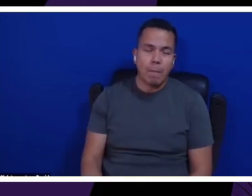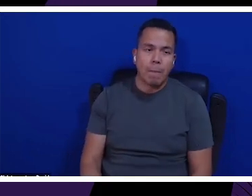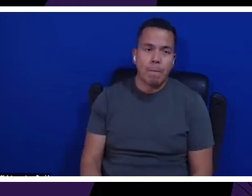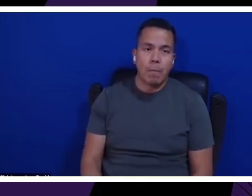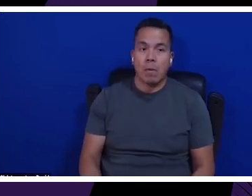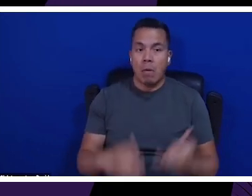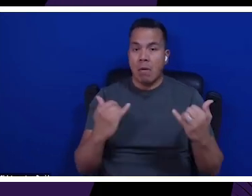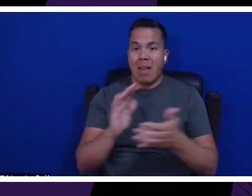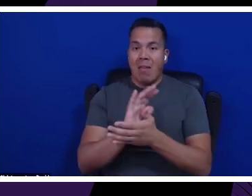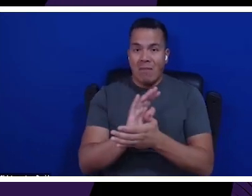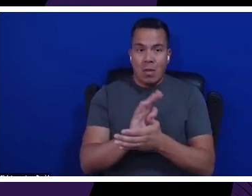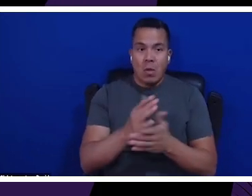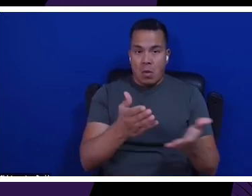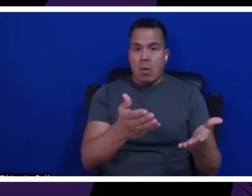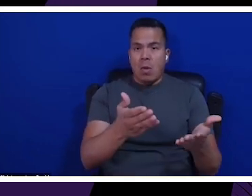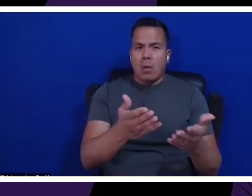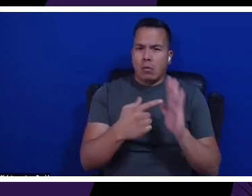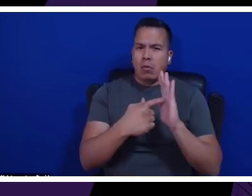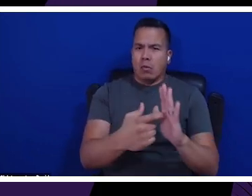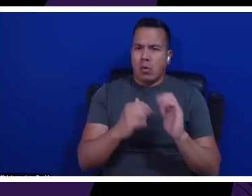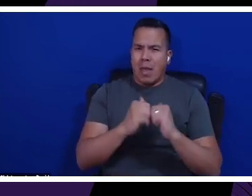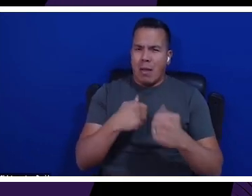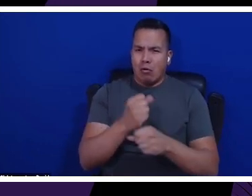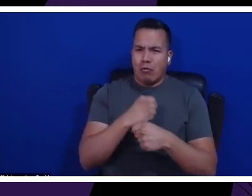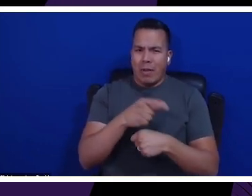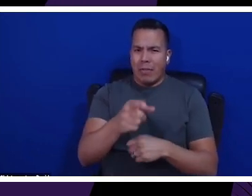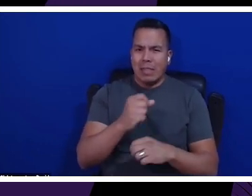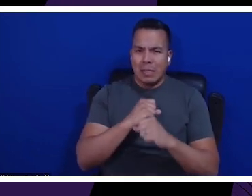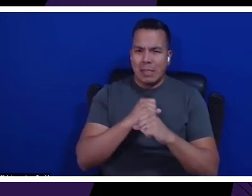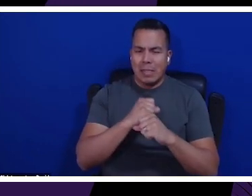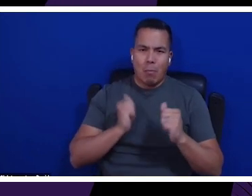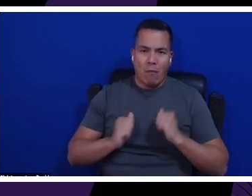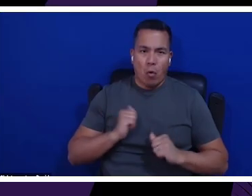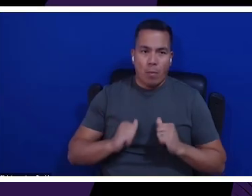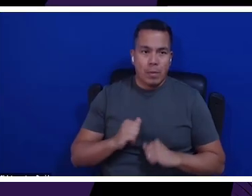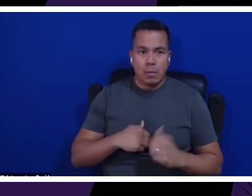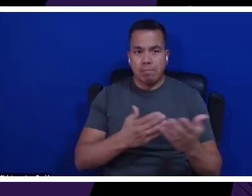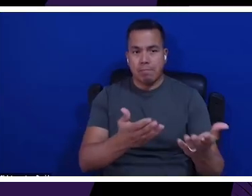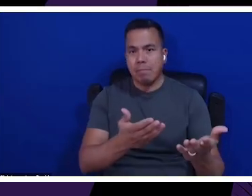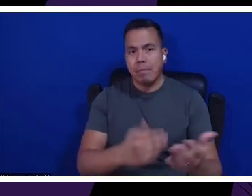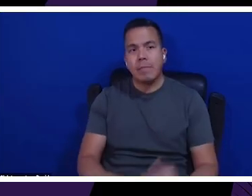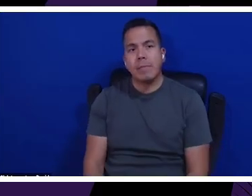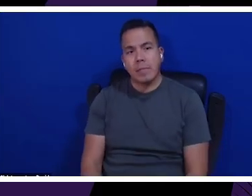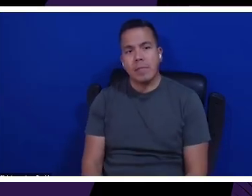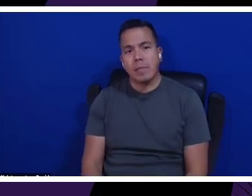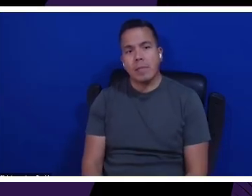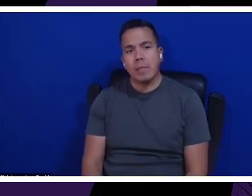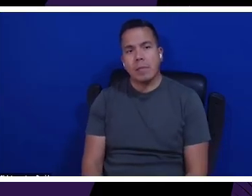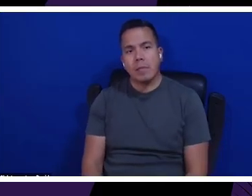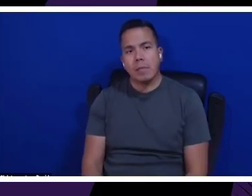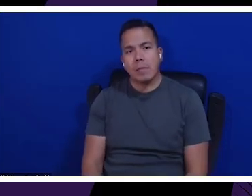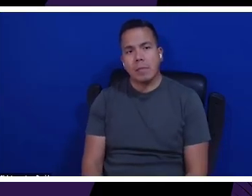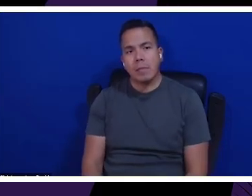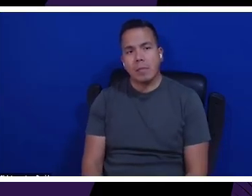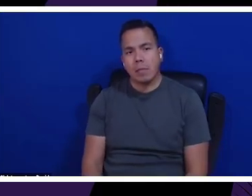showing me how I created this scene, this performance. I created scenes here. Now I